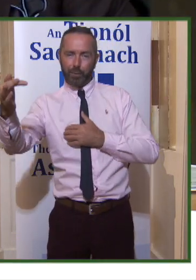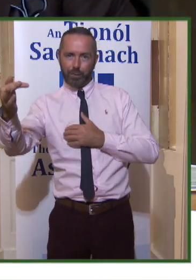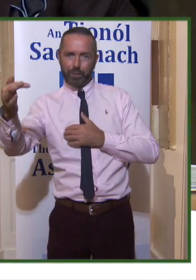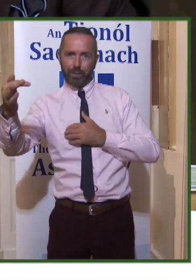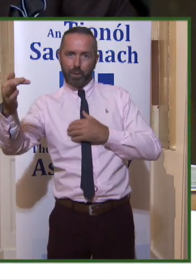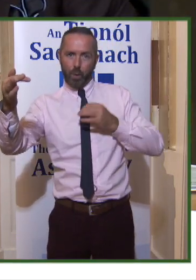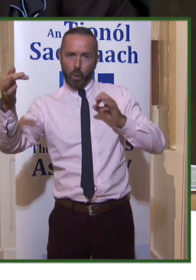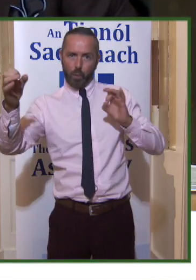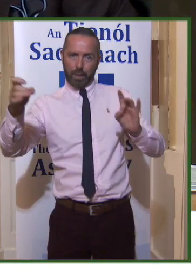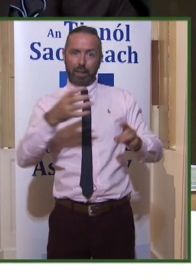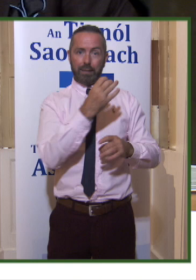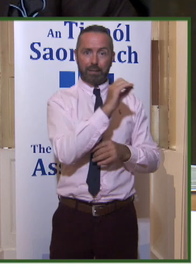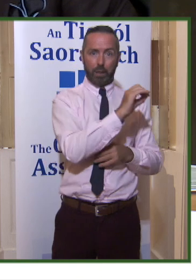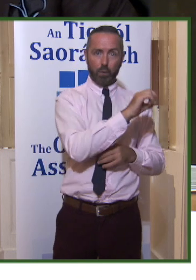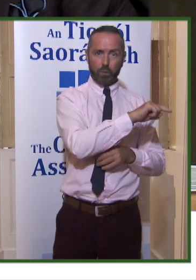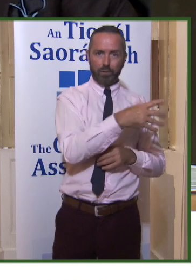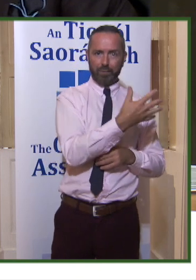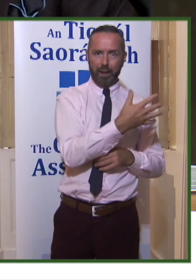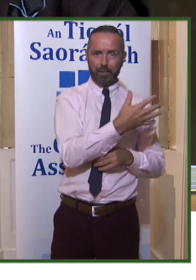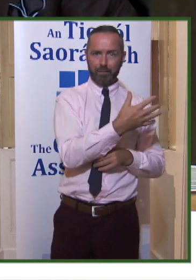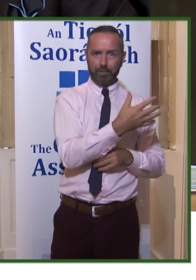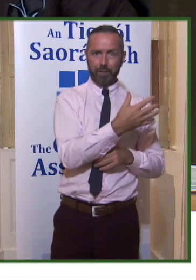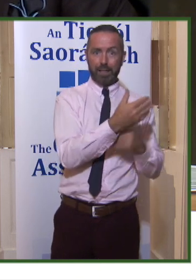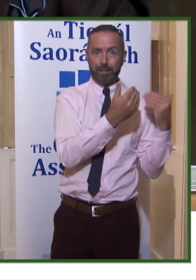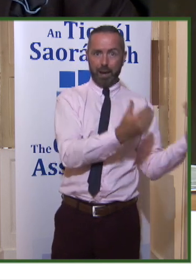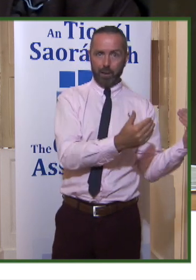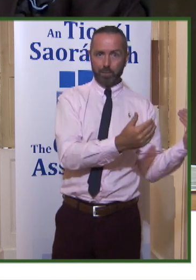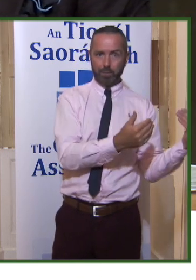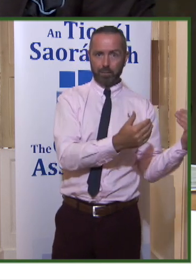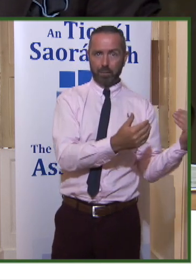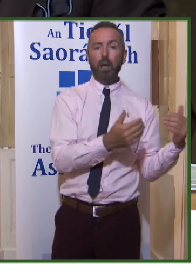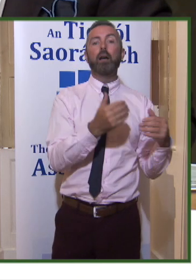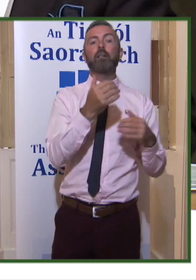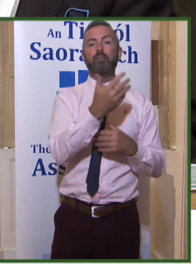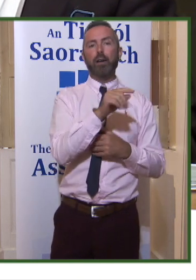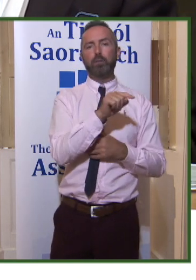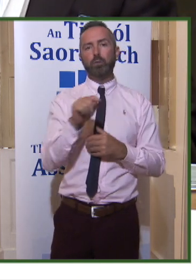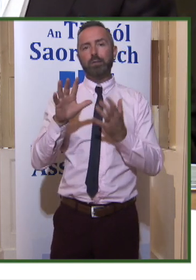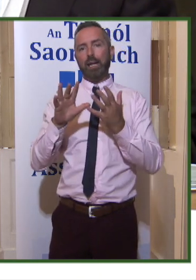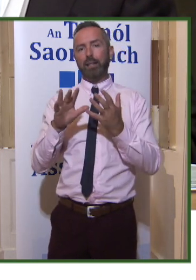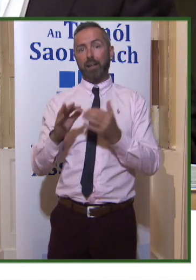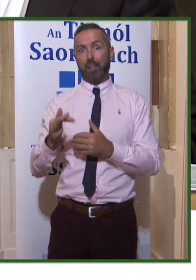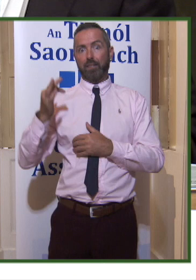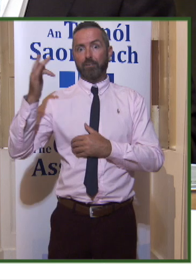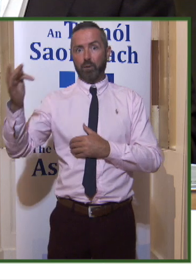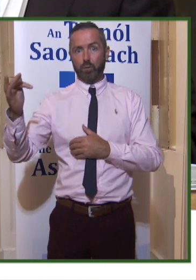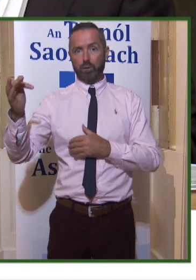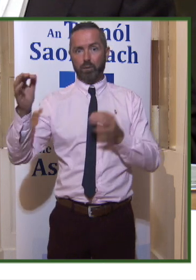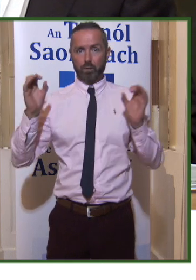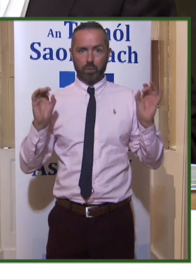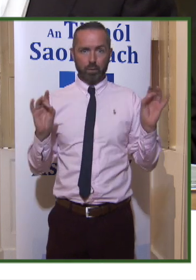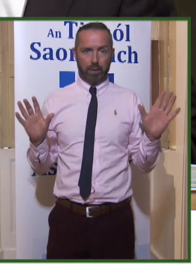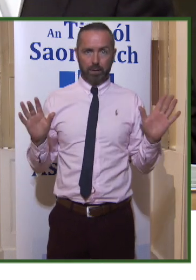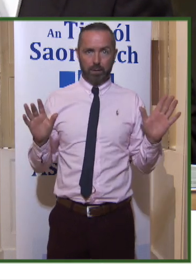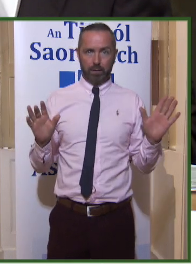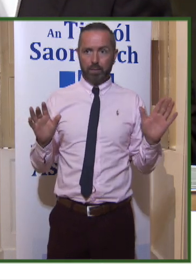Sorry, Chair. Yeah. Yeah. Anybody, we're going to have to vote this, so we're proposing is now is 0 to 5, in